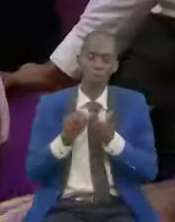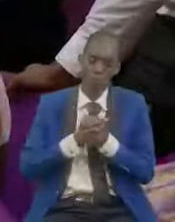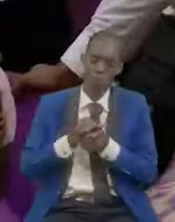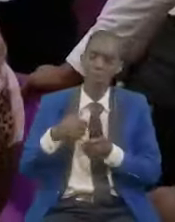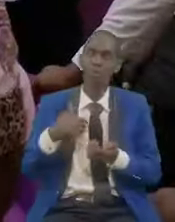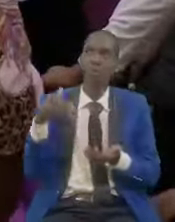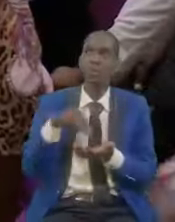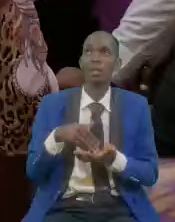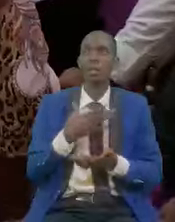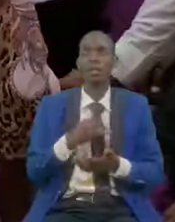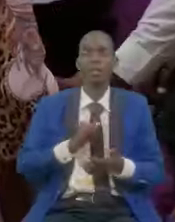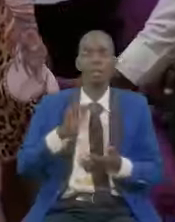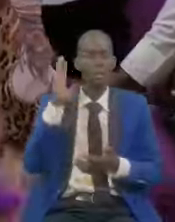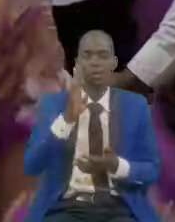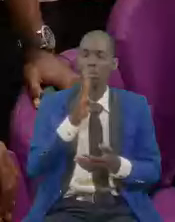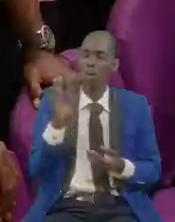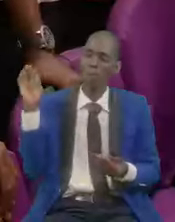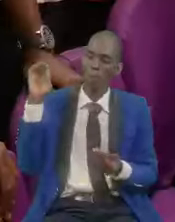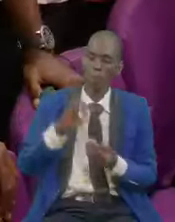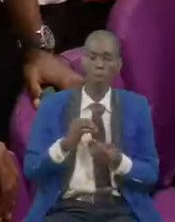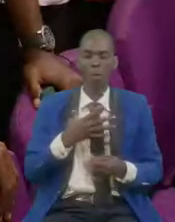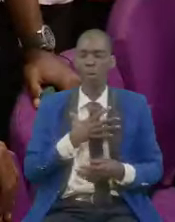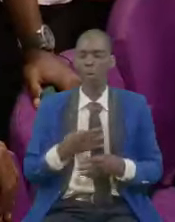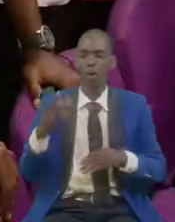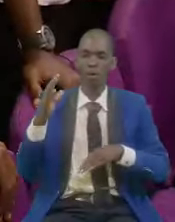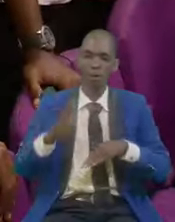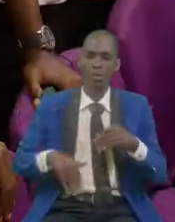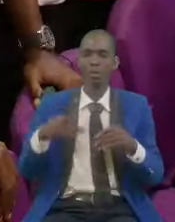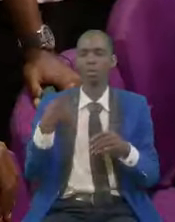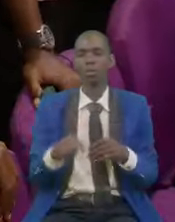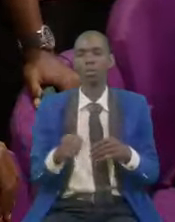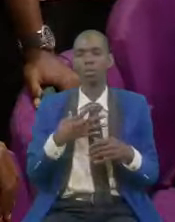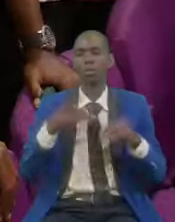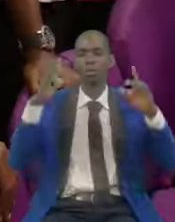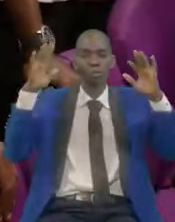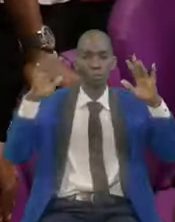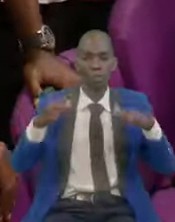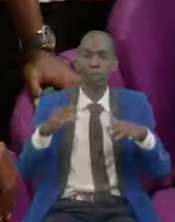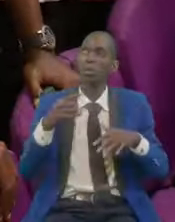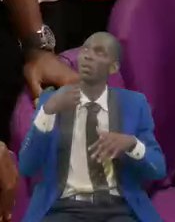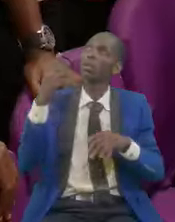and I shall be whiter than snow. Tell the Lord, salvation is a gift.